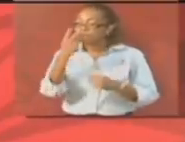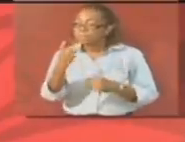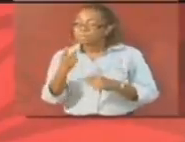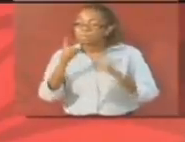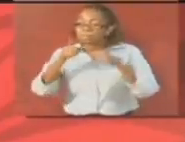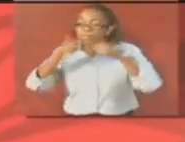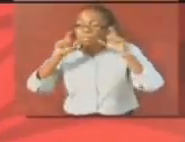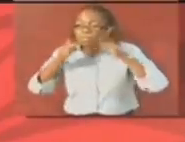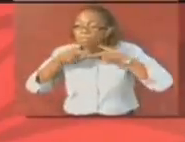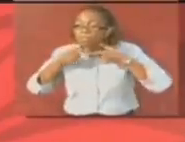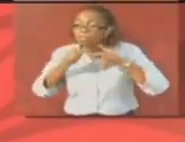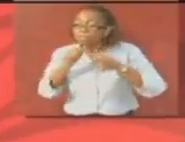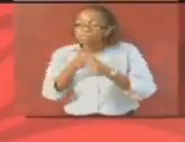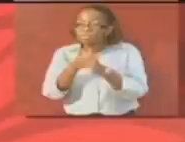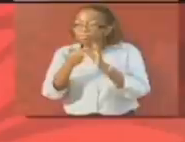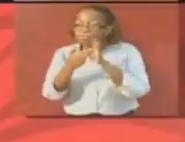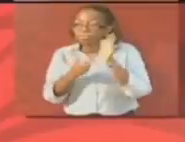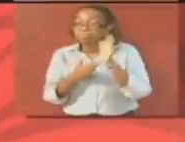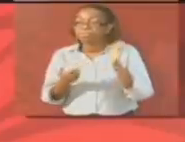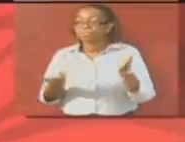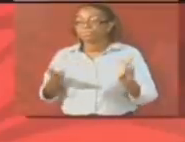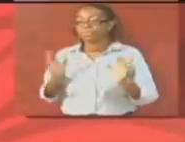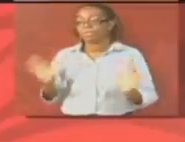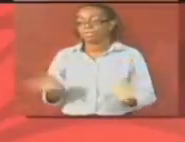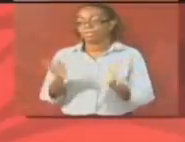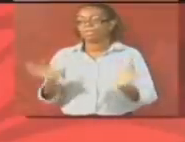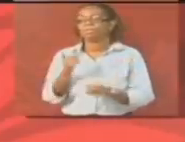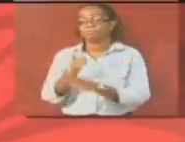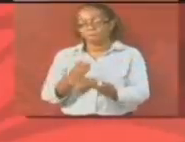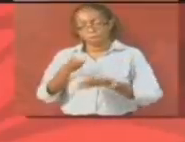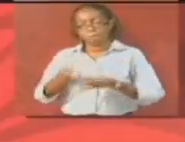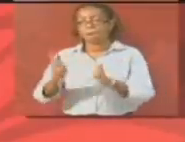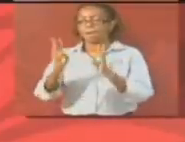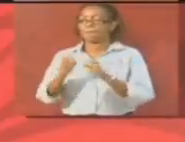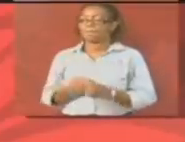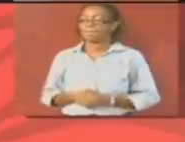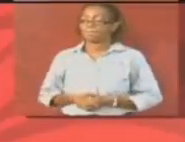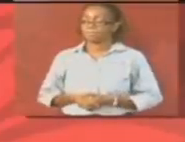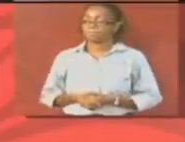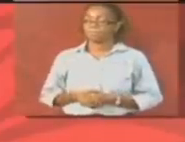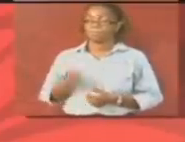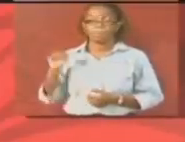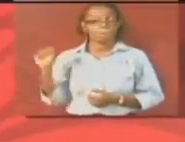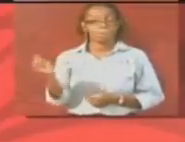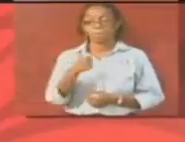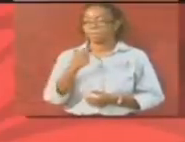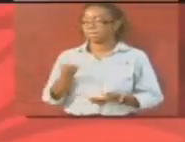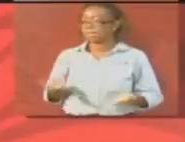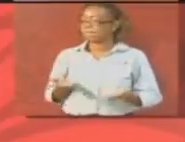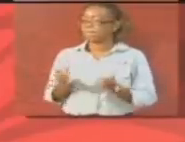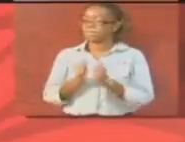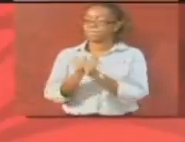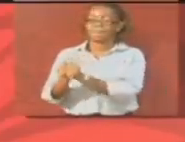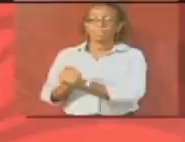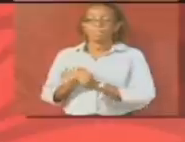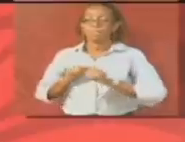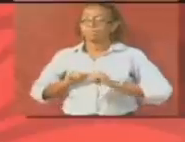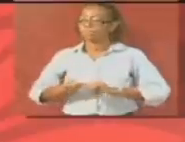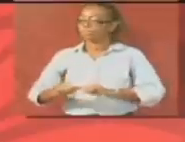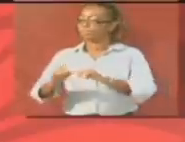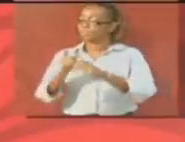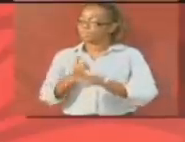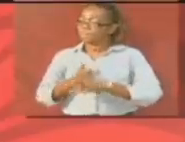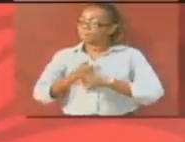do better and to steady the course. We are still all in this together, and let us continue to be our brothers and